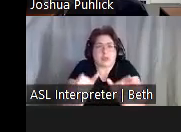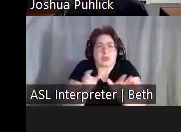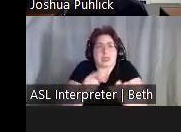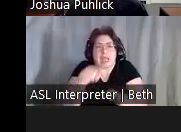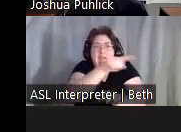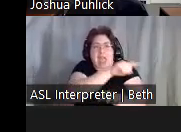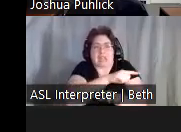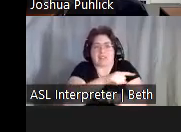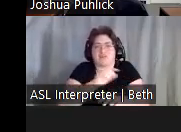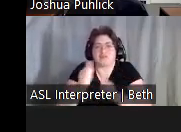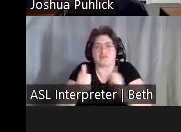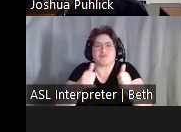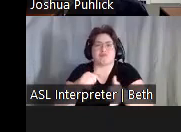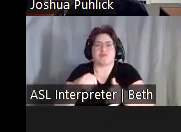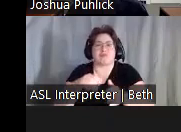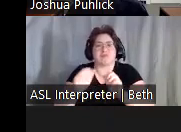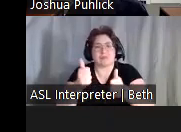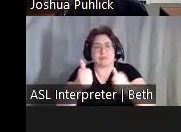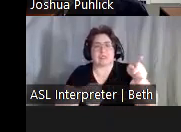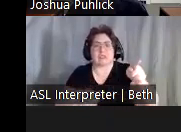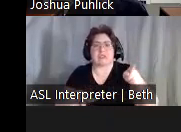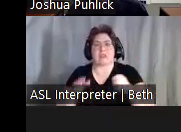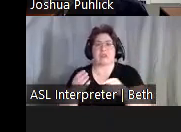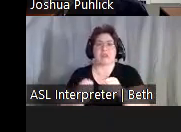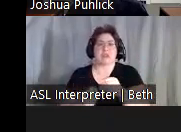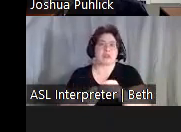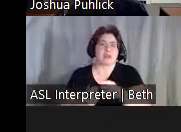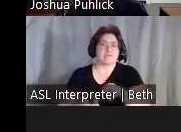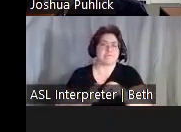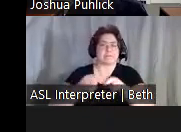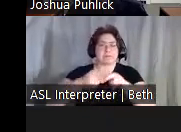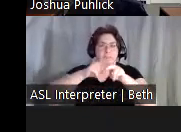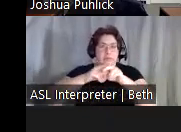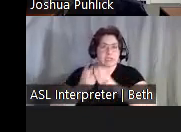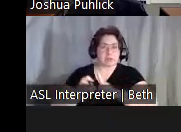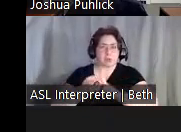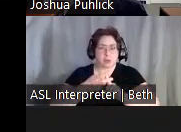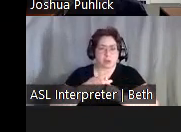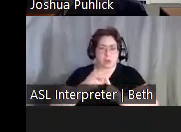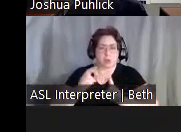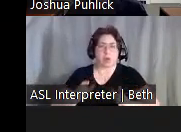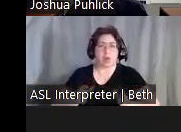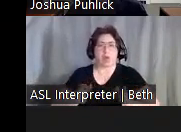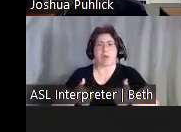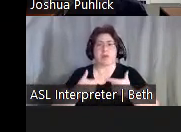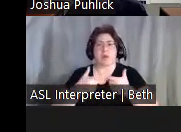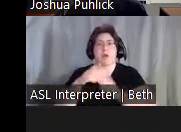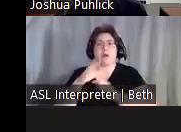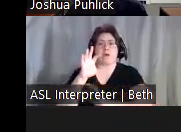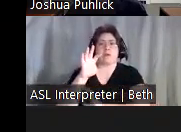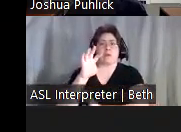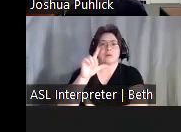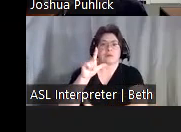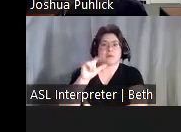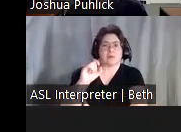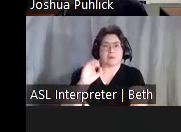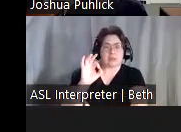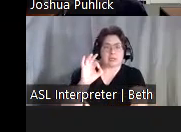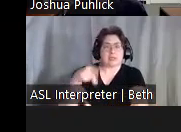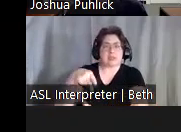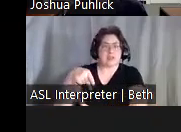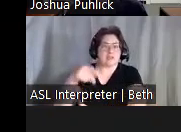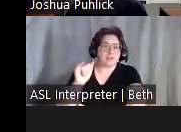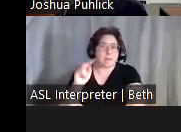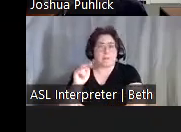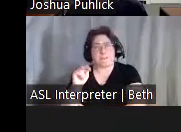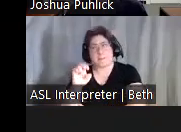to increase recruitment of longleaf pine to the